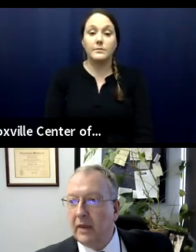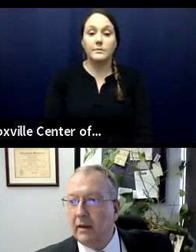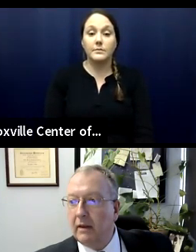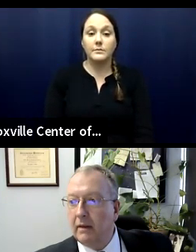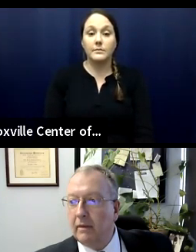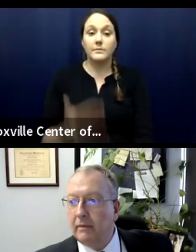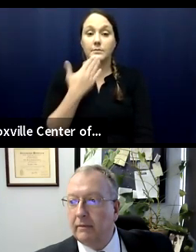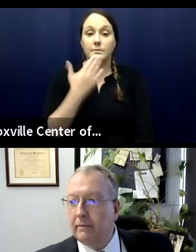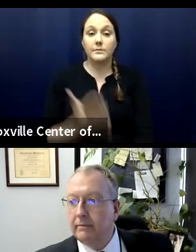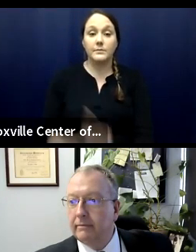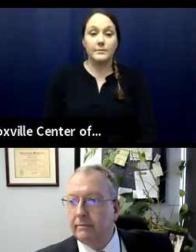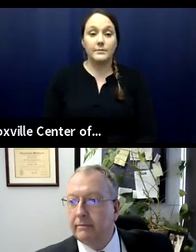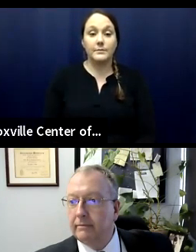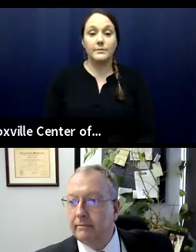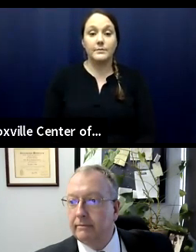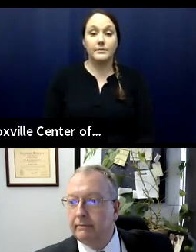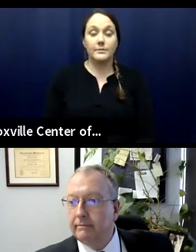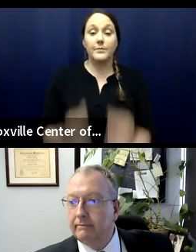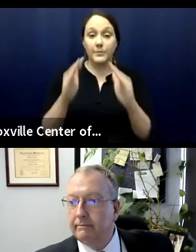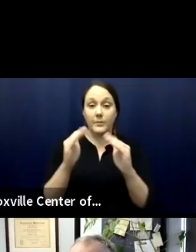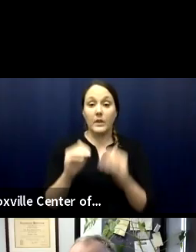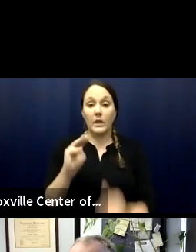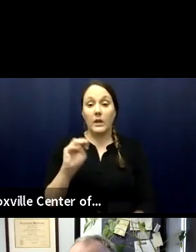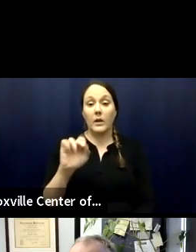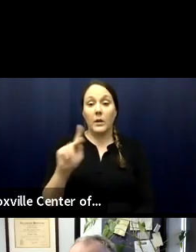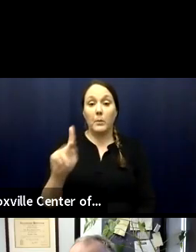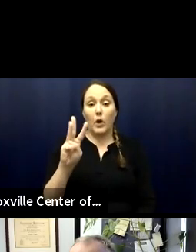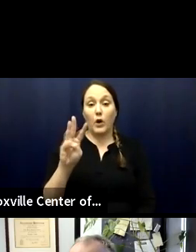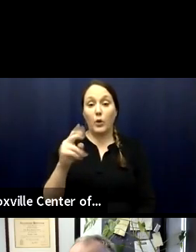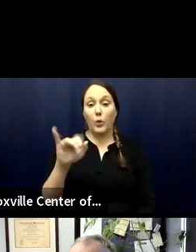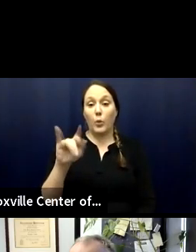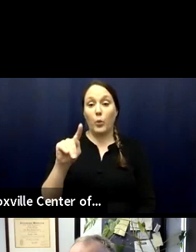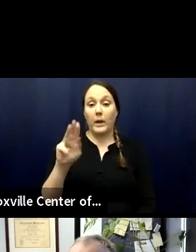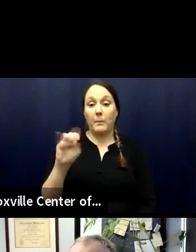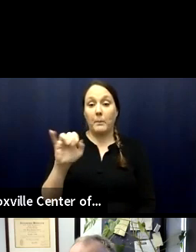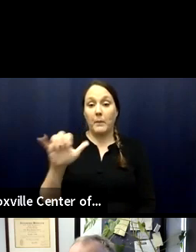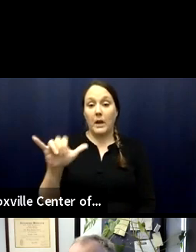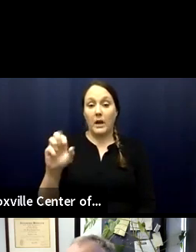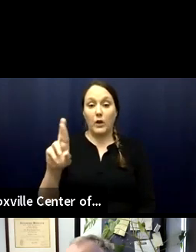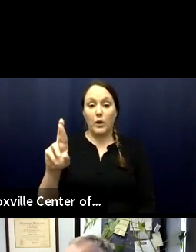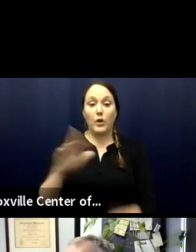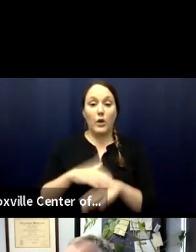Thank you. Next, we have Mark Whitmire joining us on the phone.